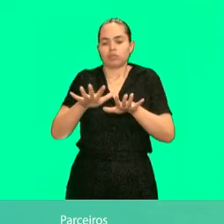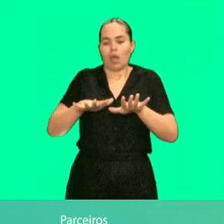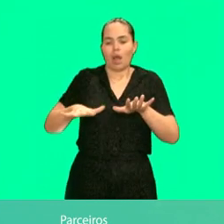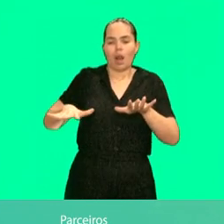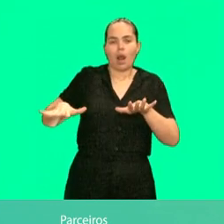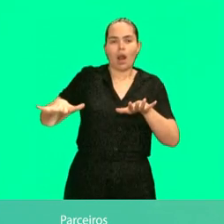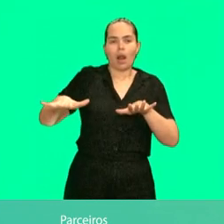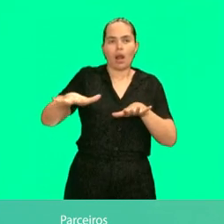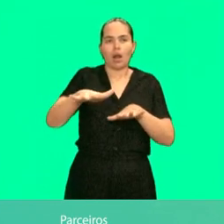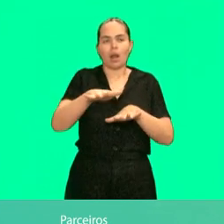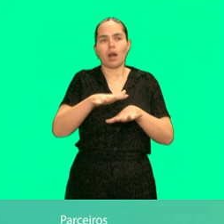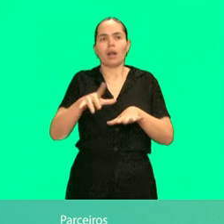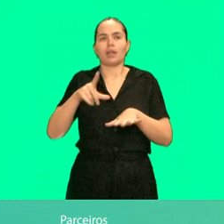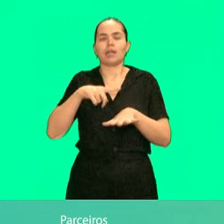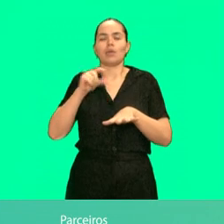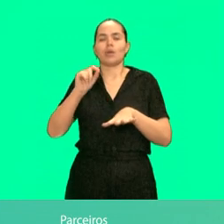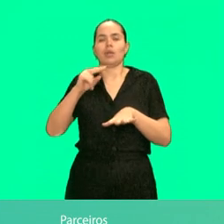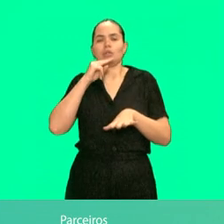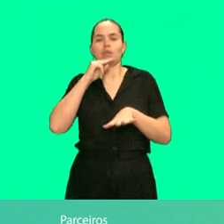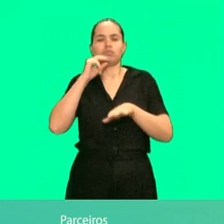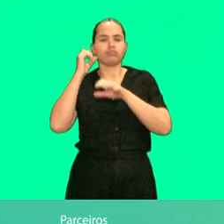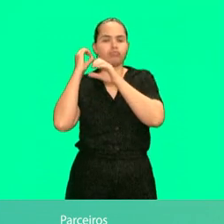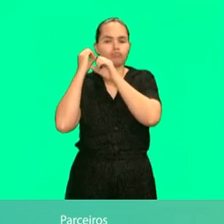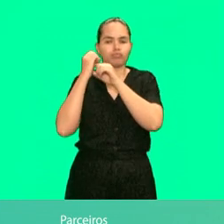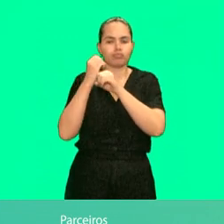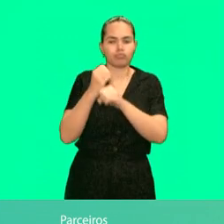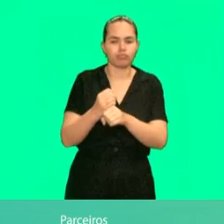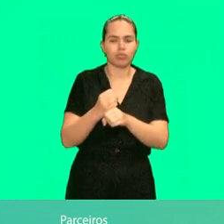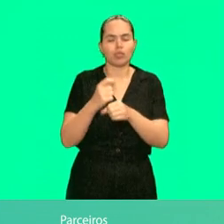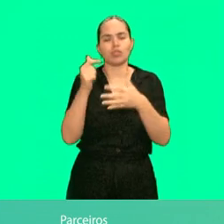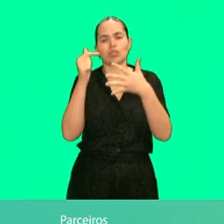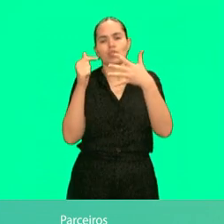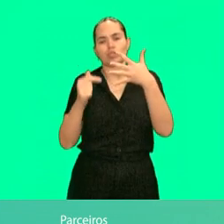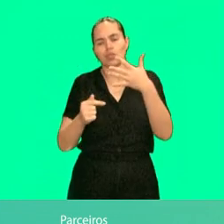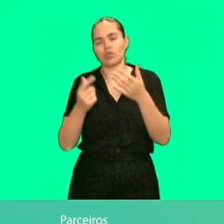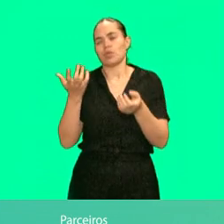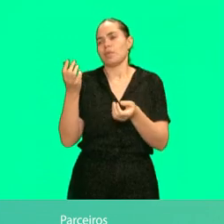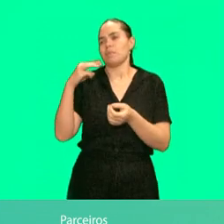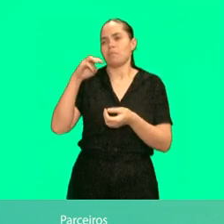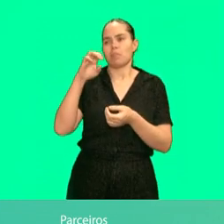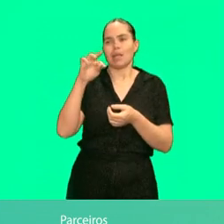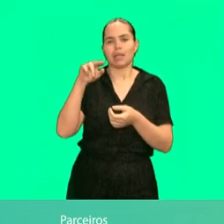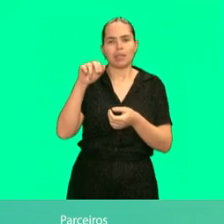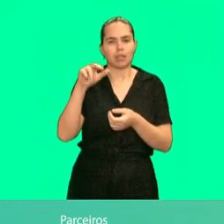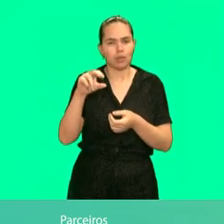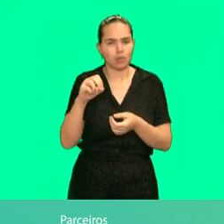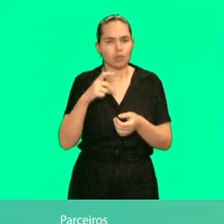from the sugarcane bagasse and